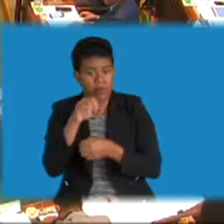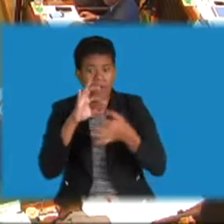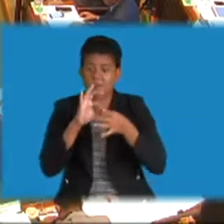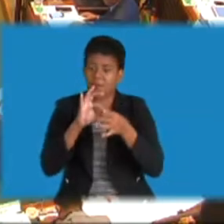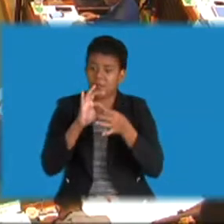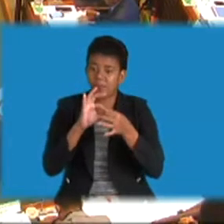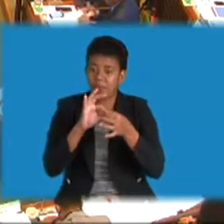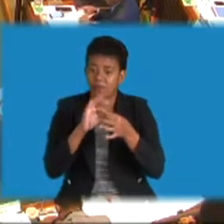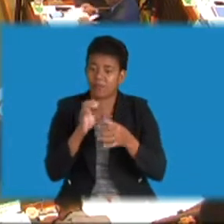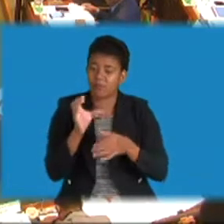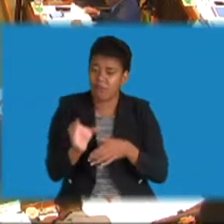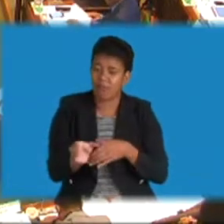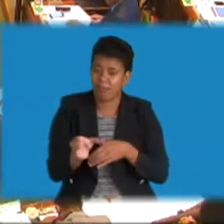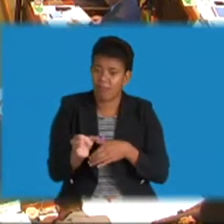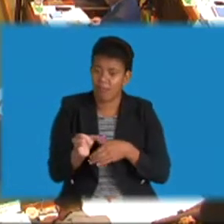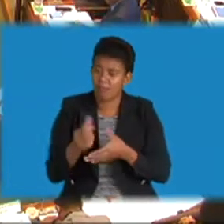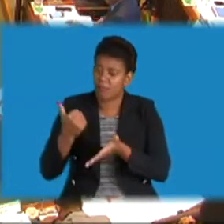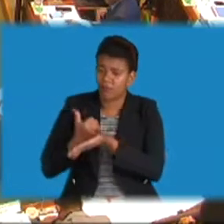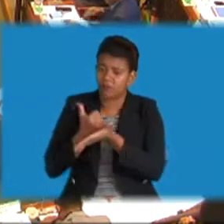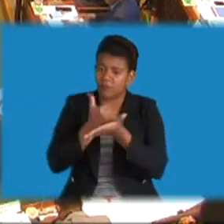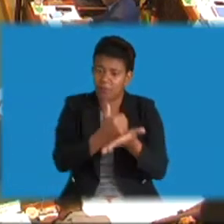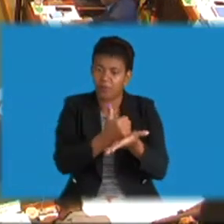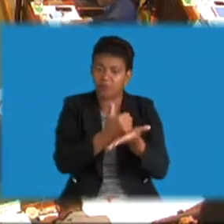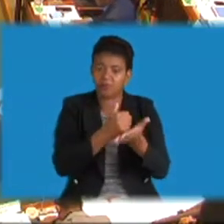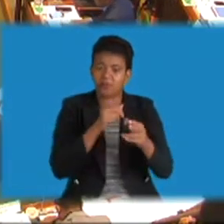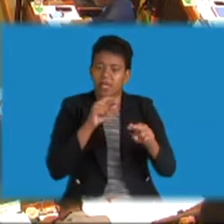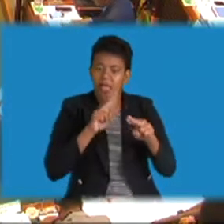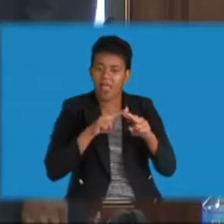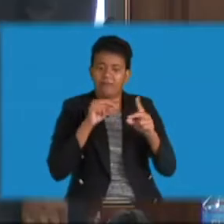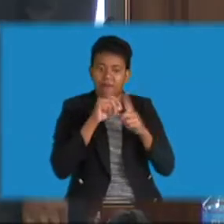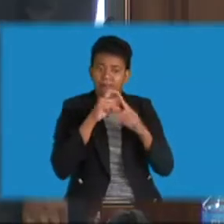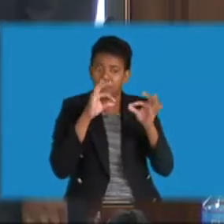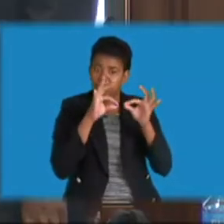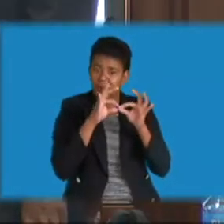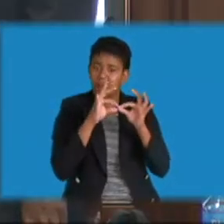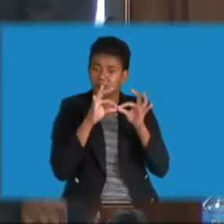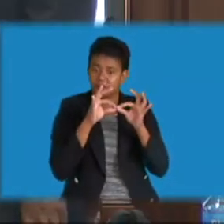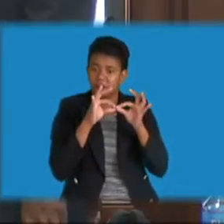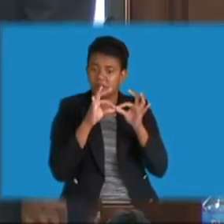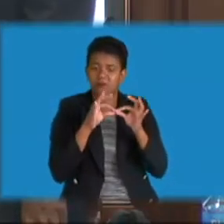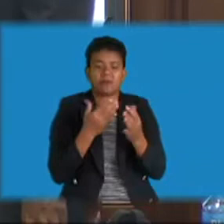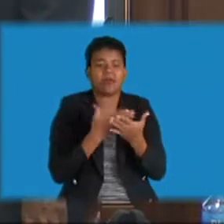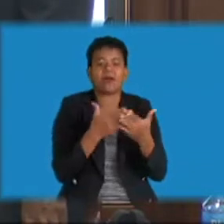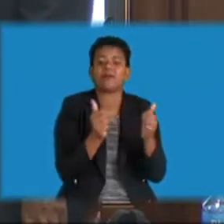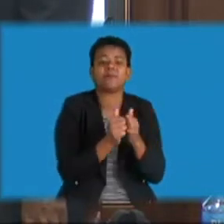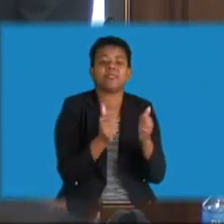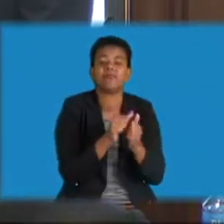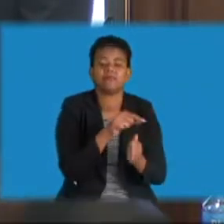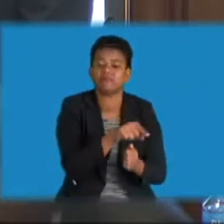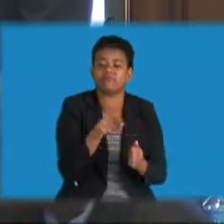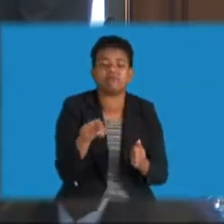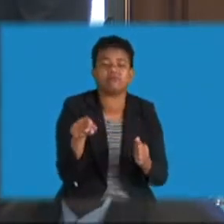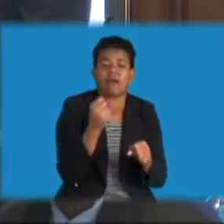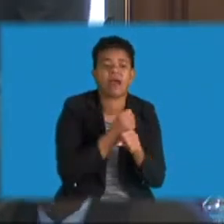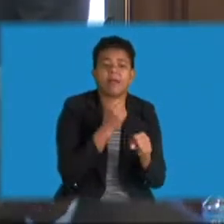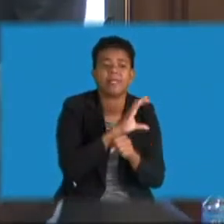are assisted by the FDB, how many of them? And how are they